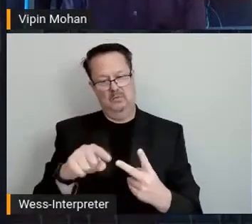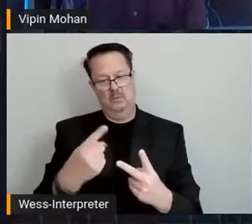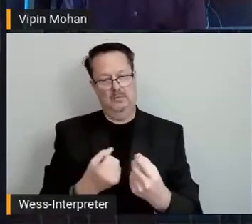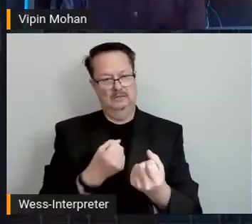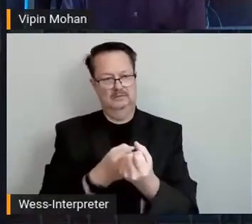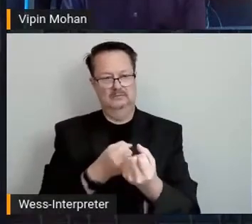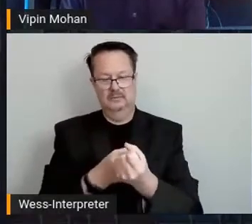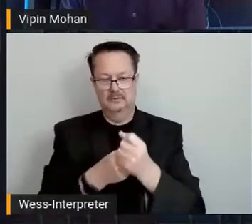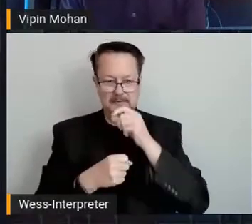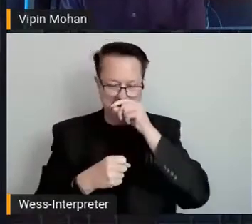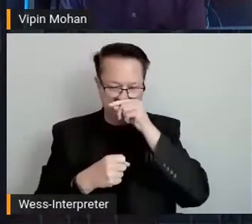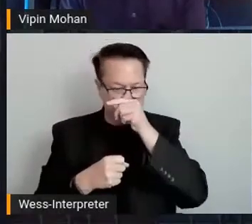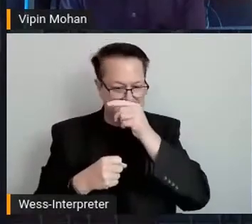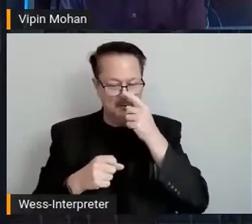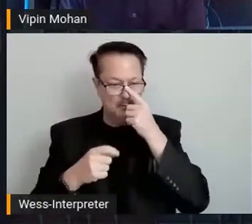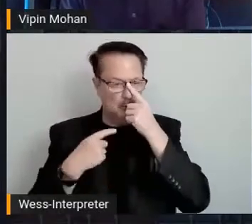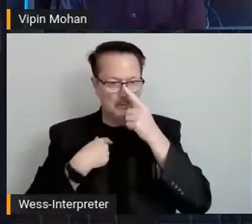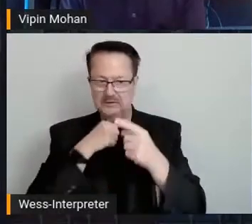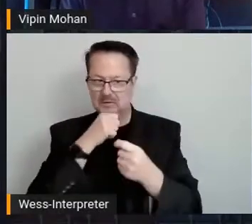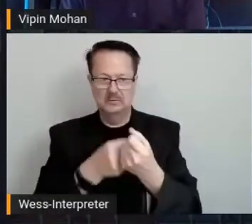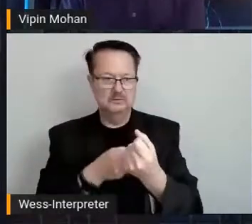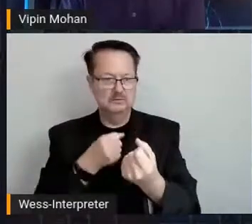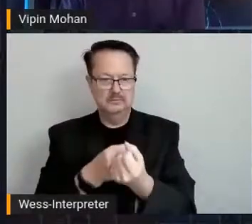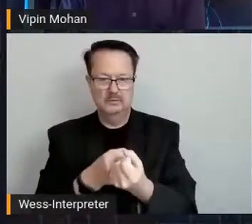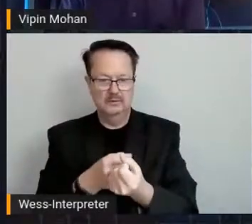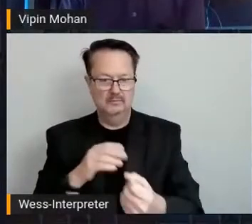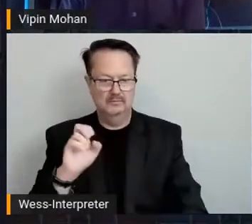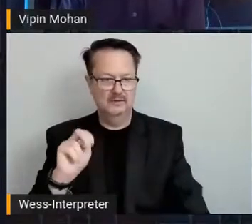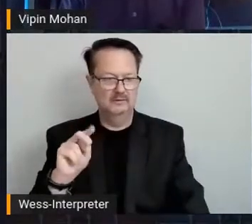OSs. We do not support Windows at the moment.